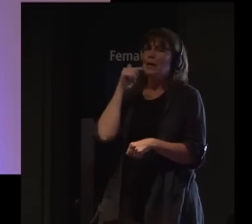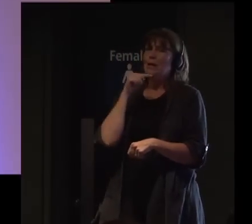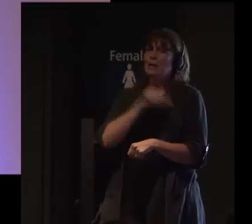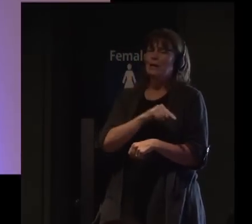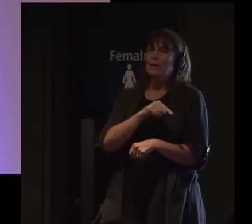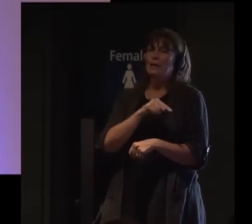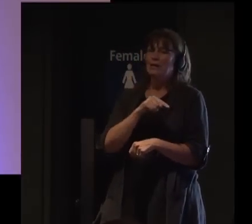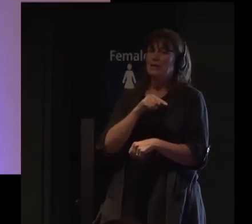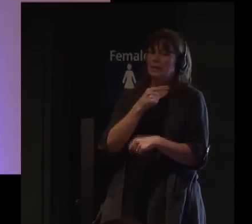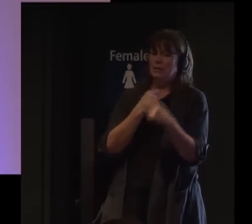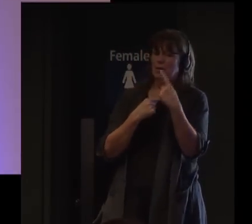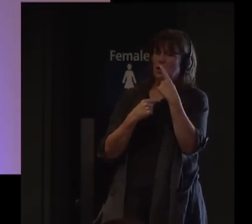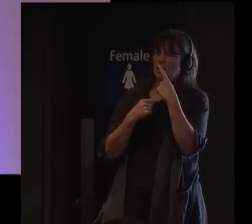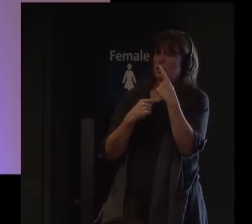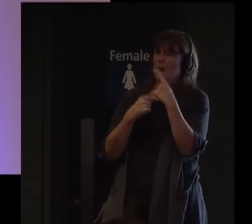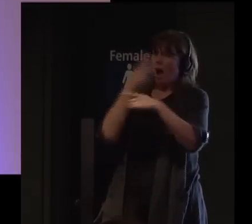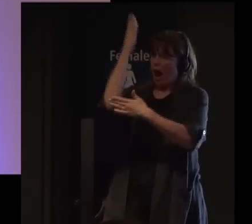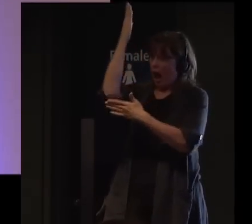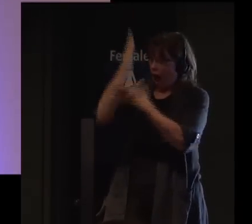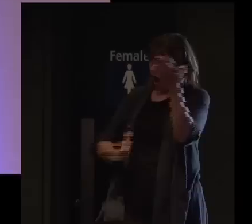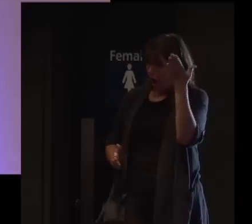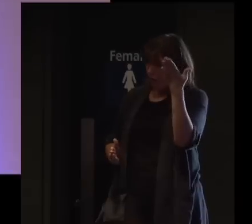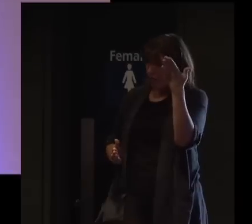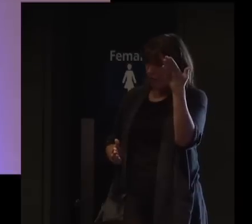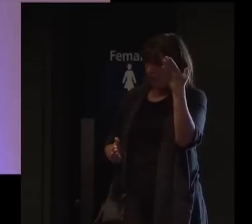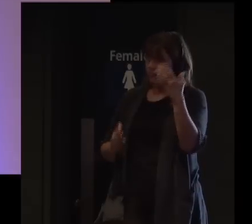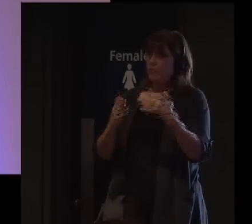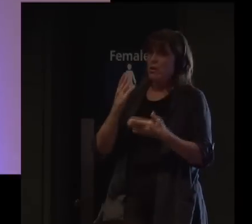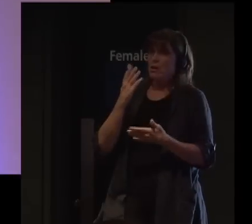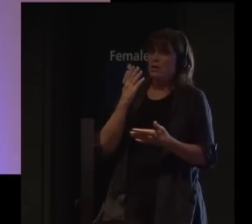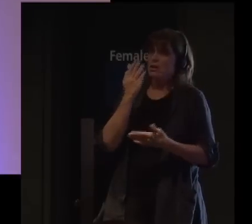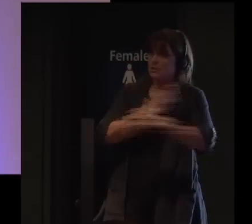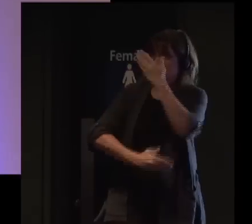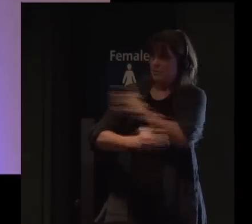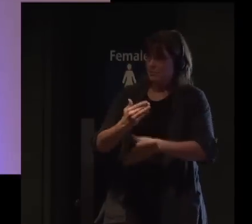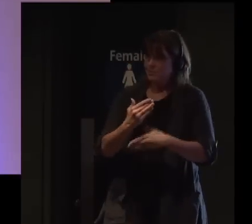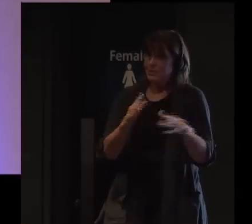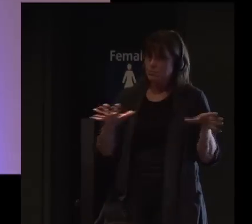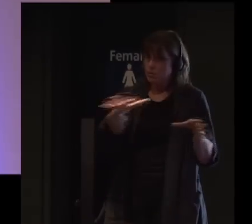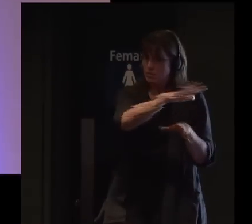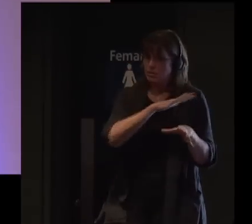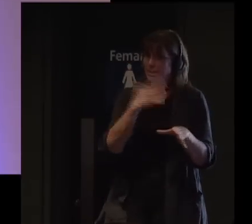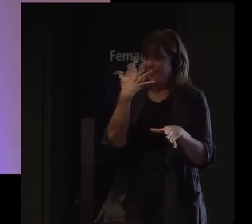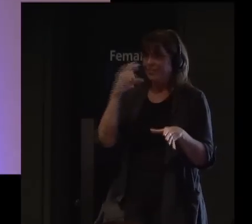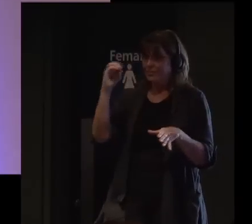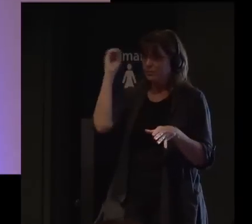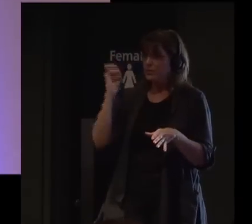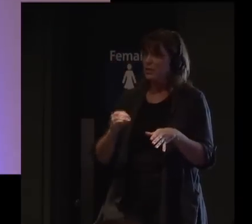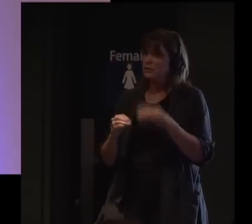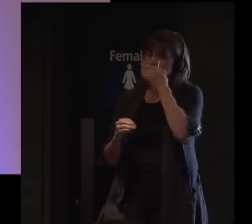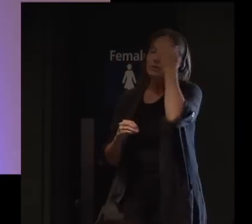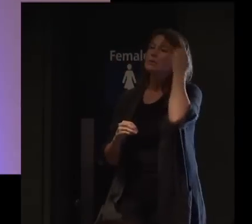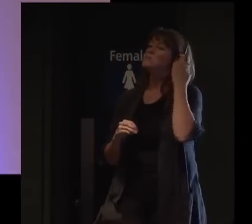basically, 1 out of 2, so half of the people with disabilities do not